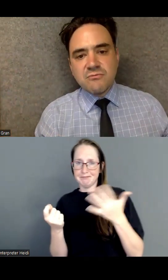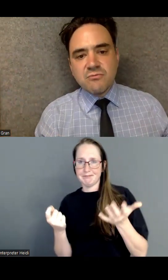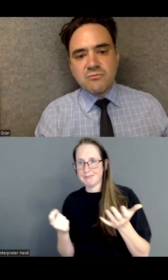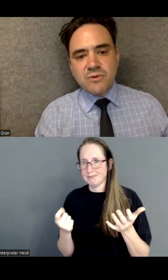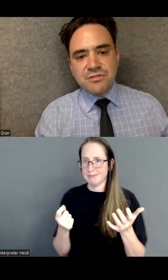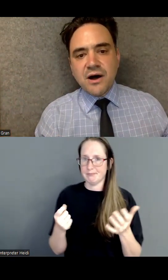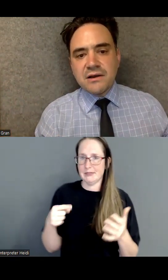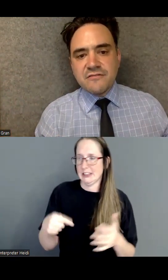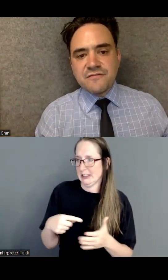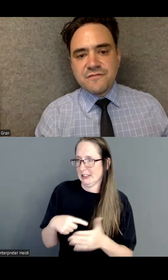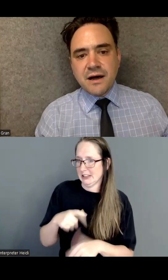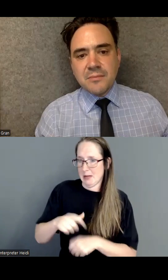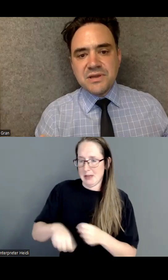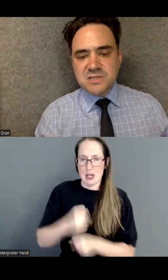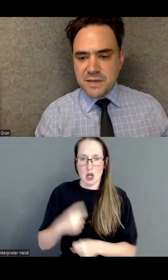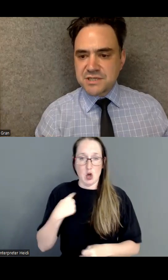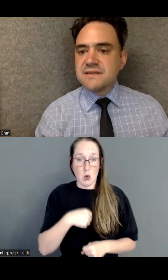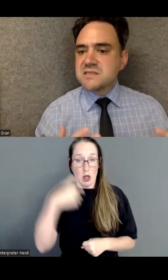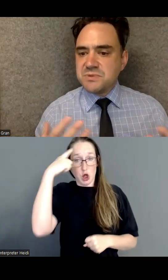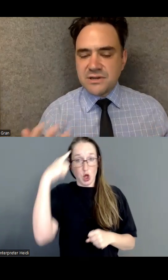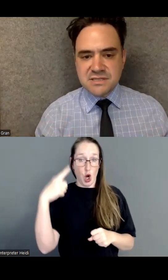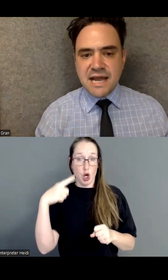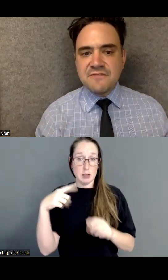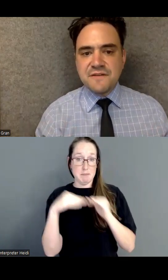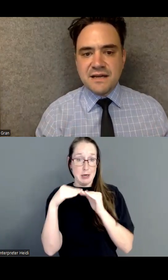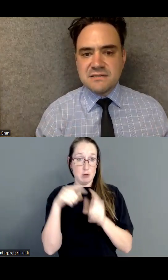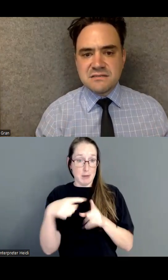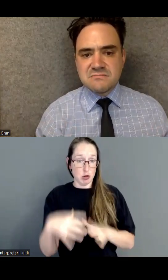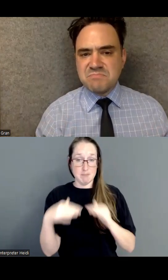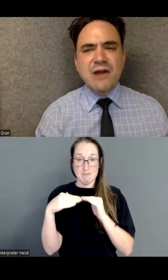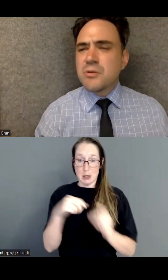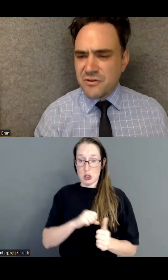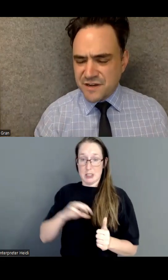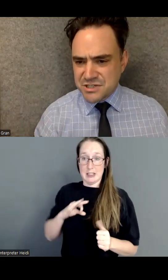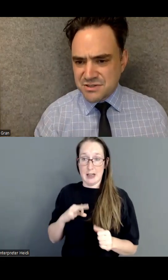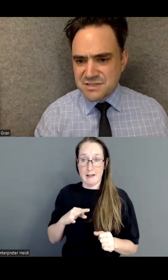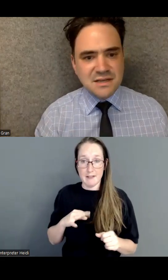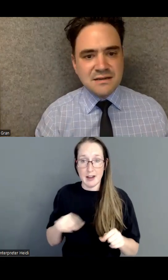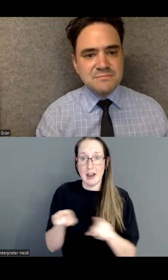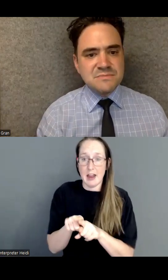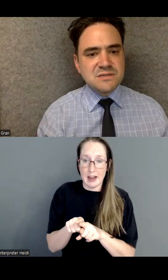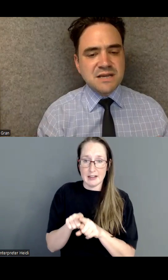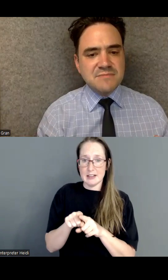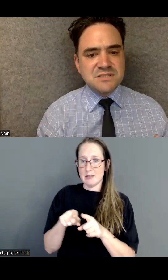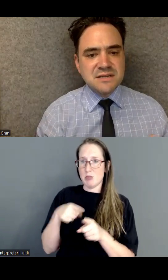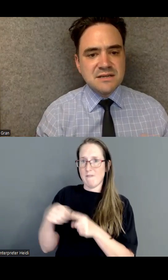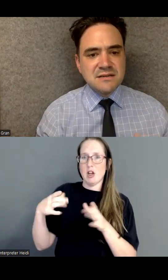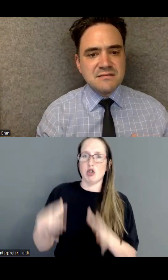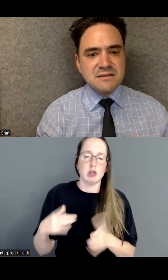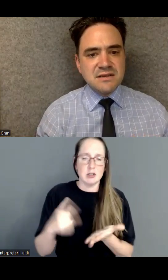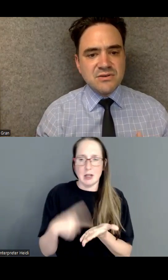era where we thought of peer specialists, peer staff as paraprofessionals.